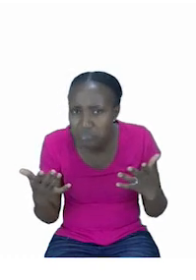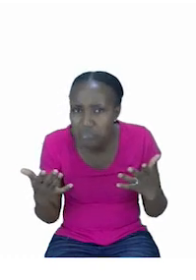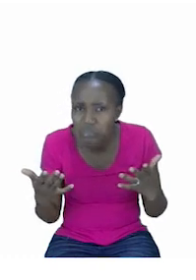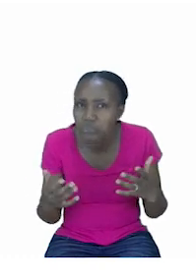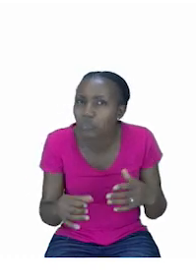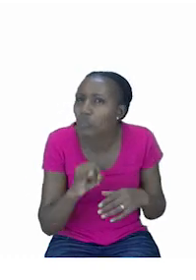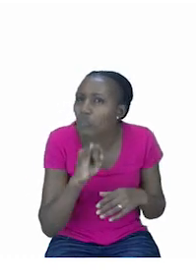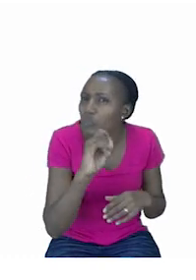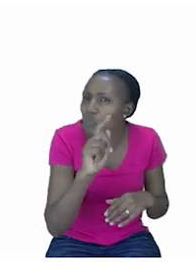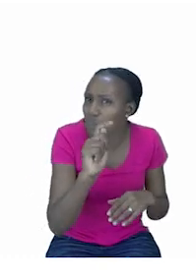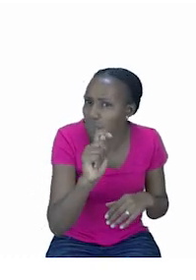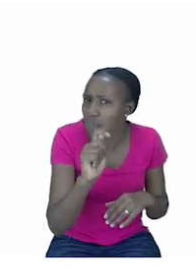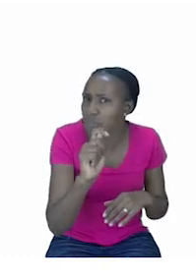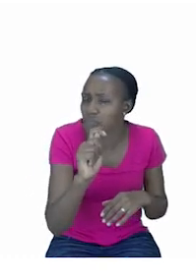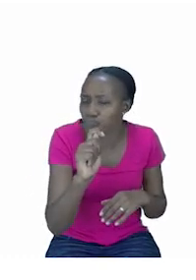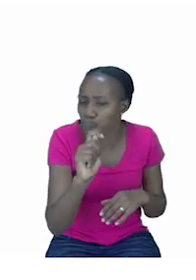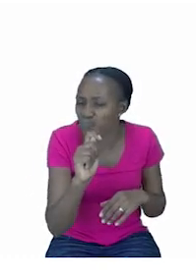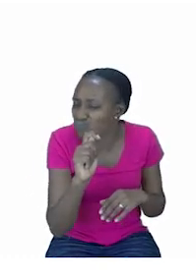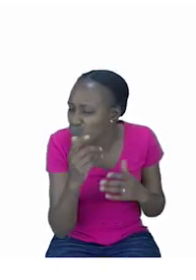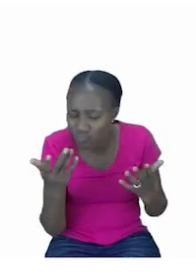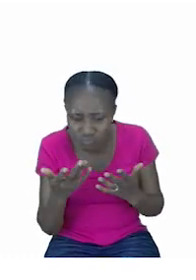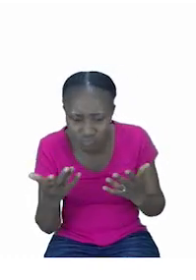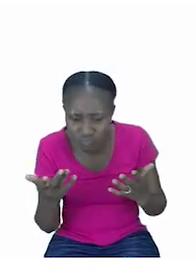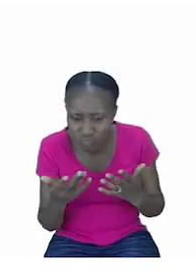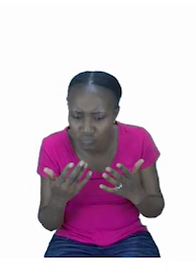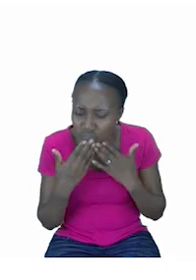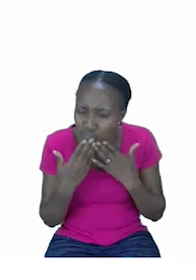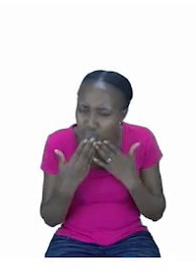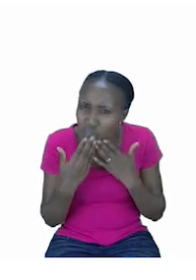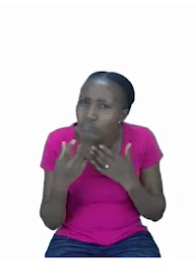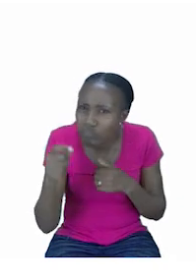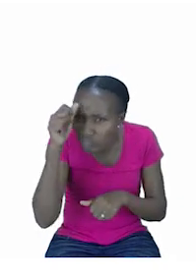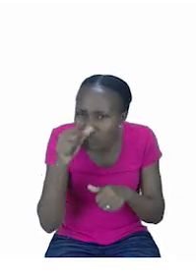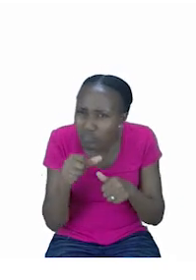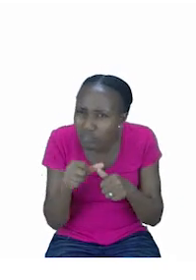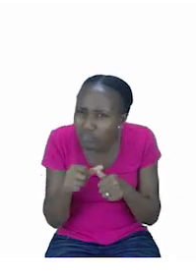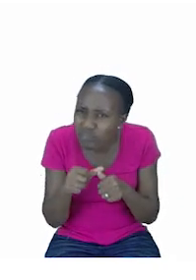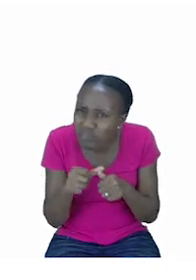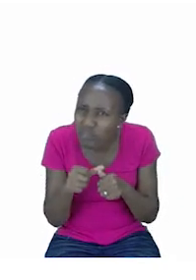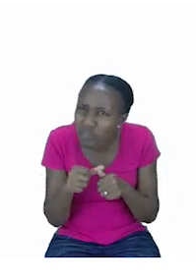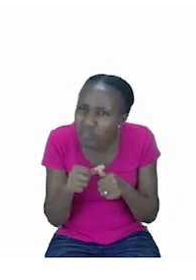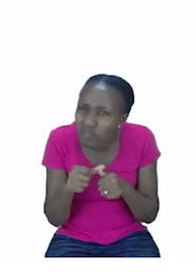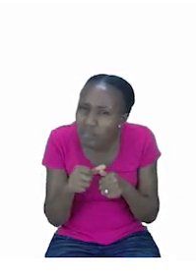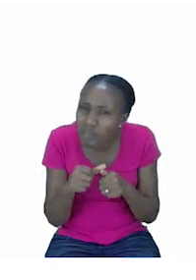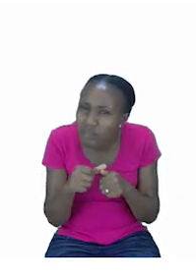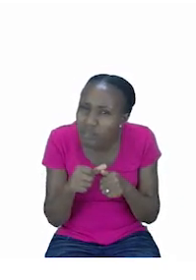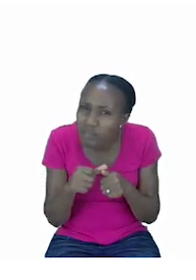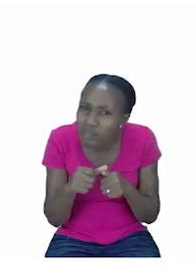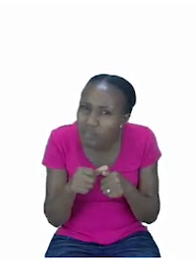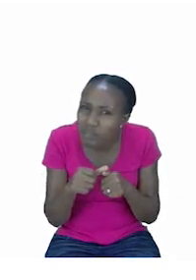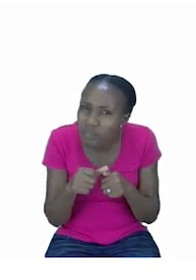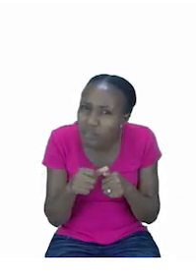it. It. But before we do that, I would like us to remember what